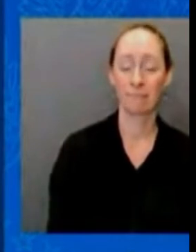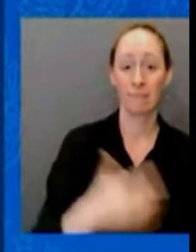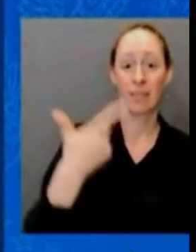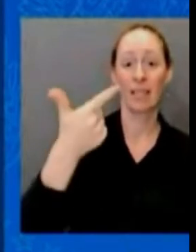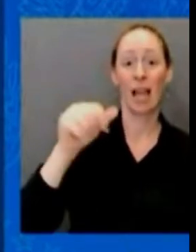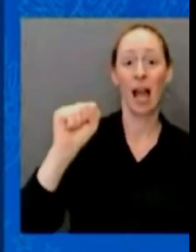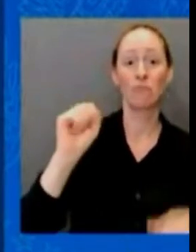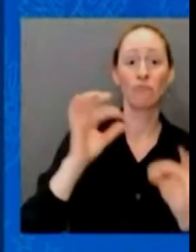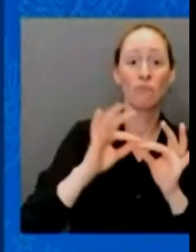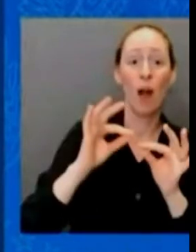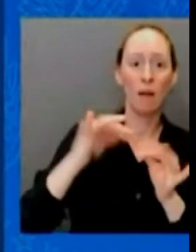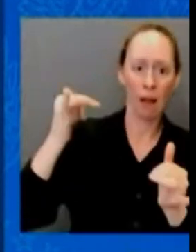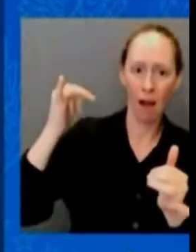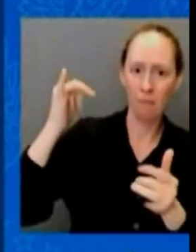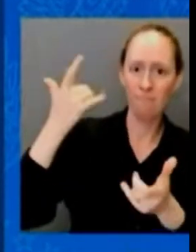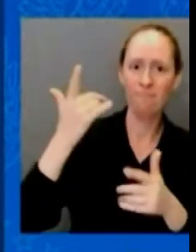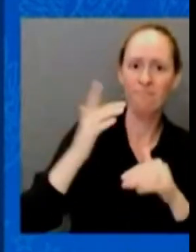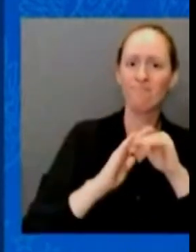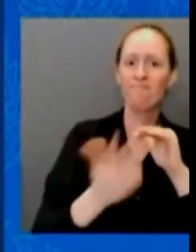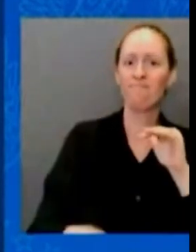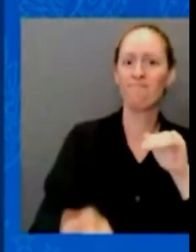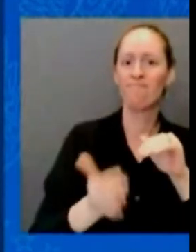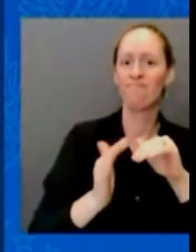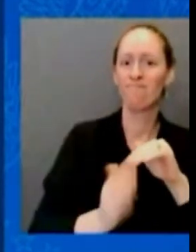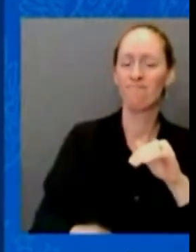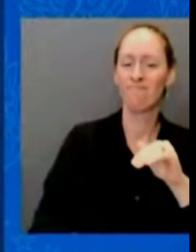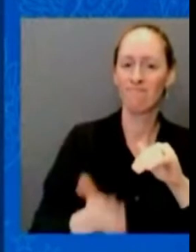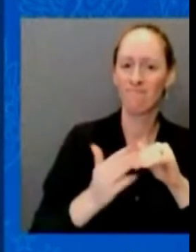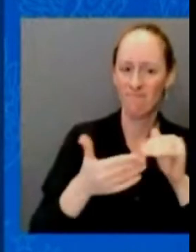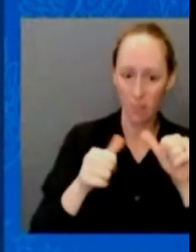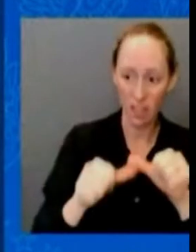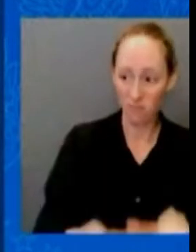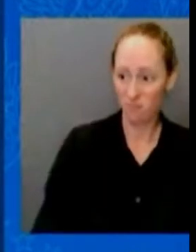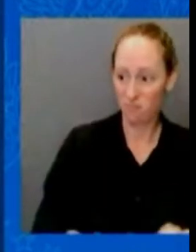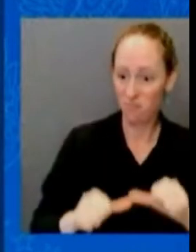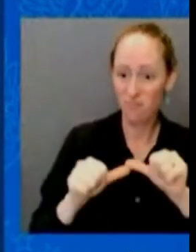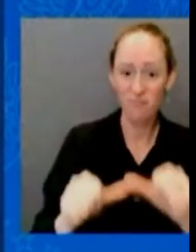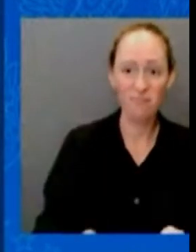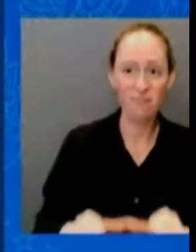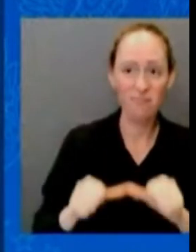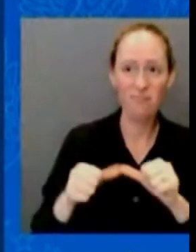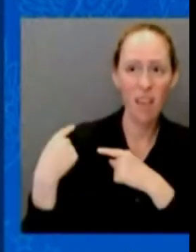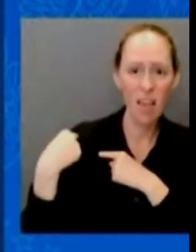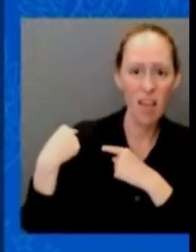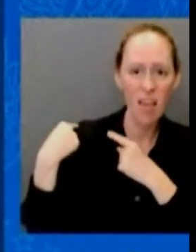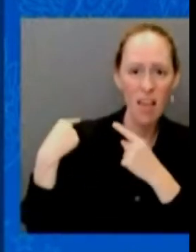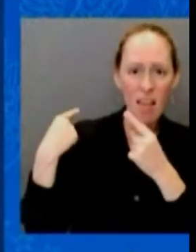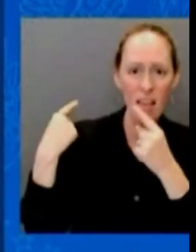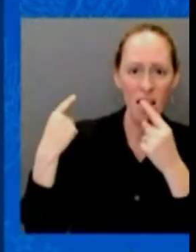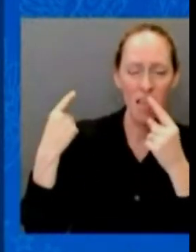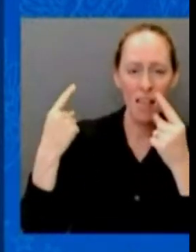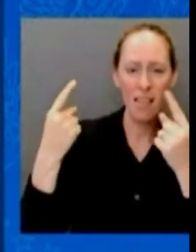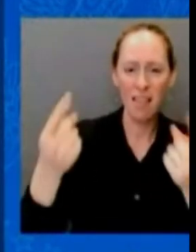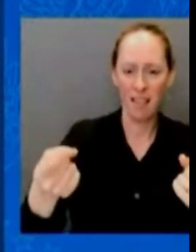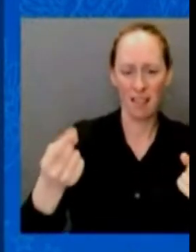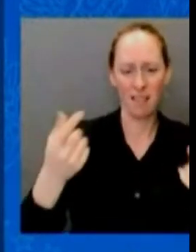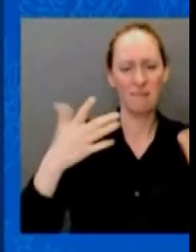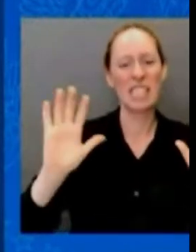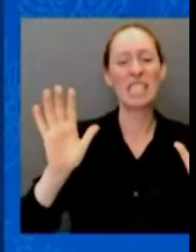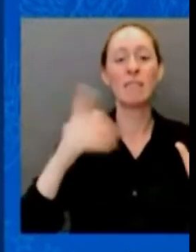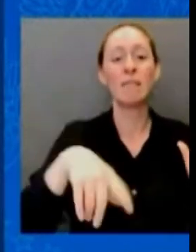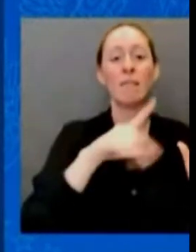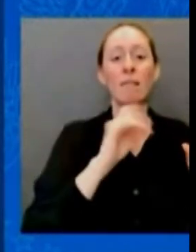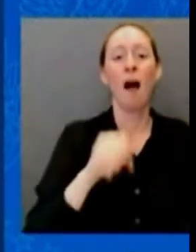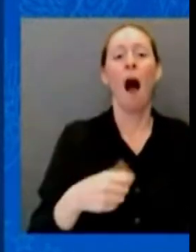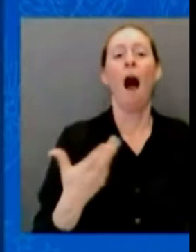falling for the last 3 weeks as well. And adding up real savings for families. Today, the most common price of gas in